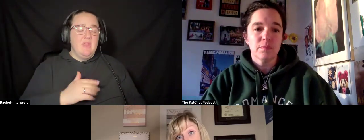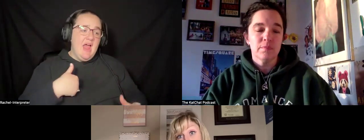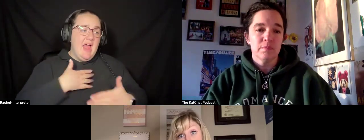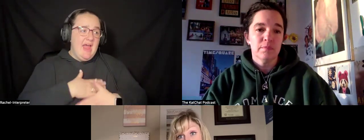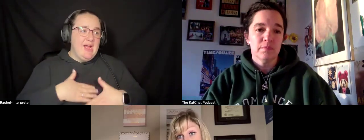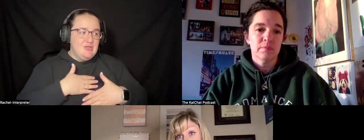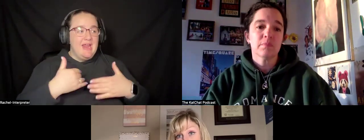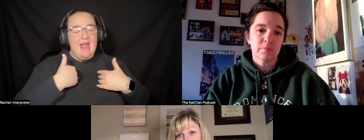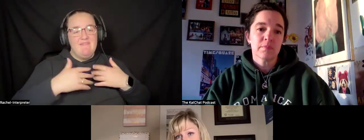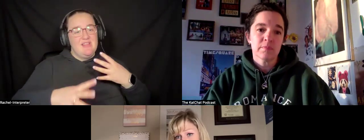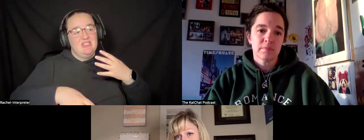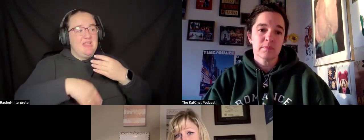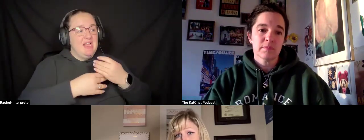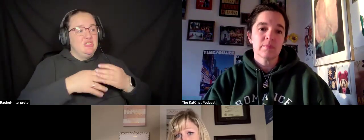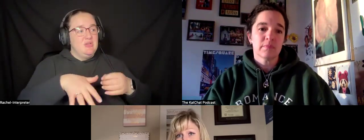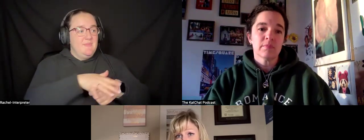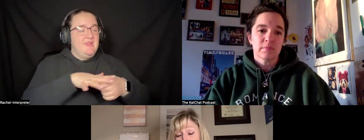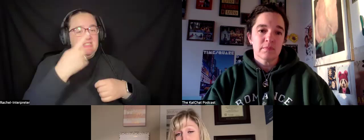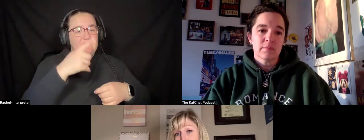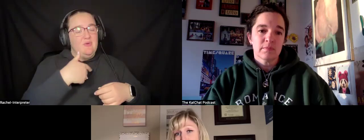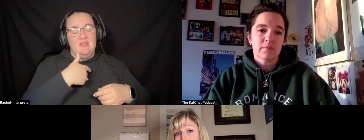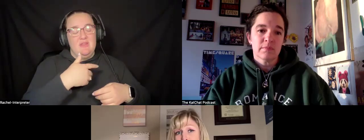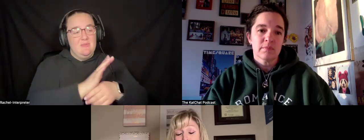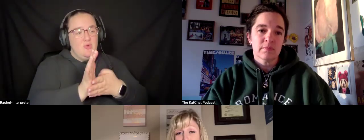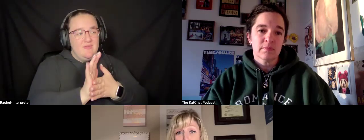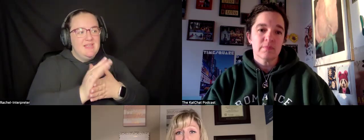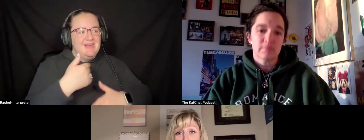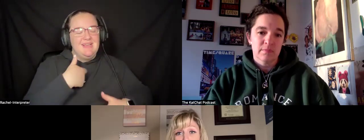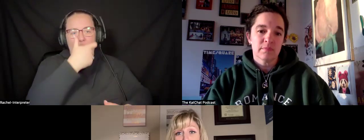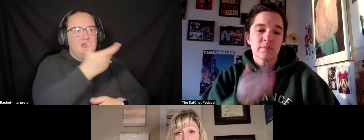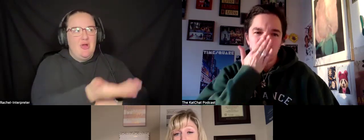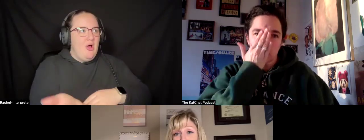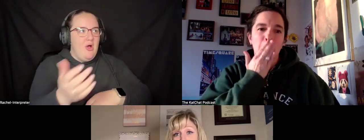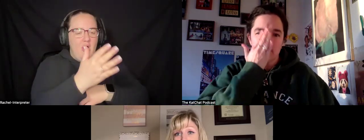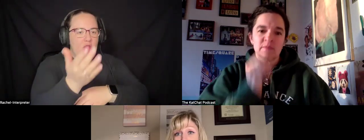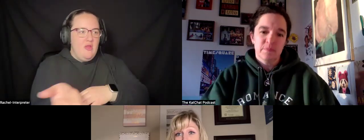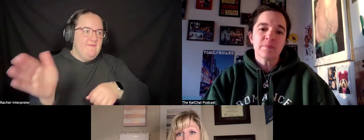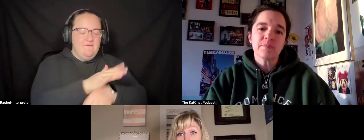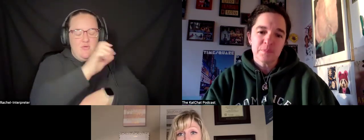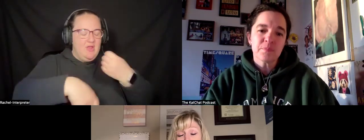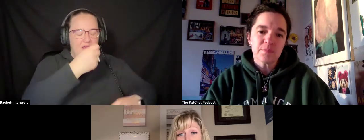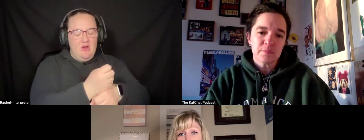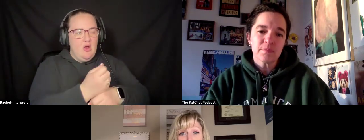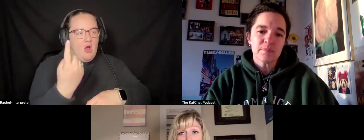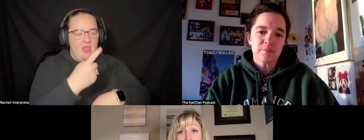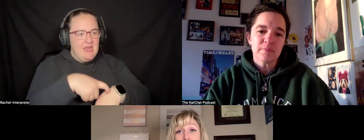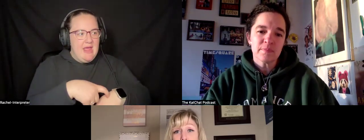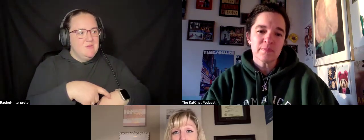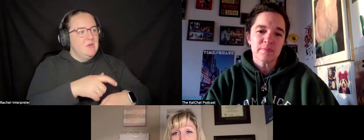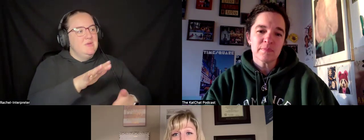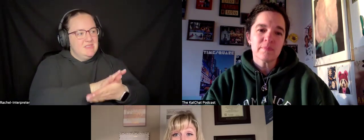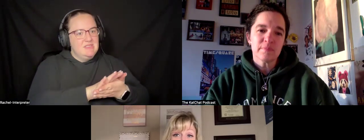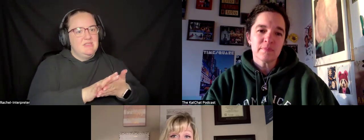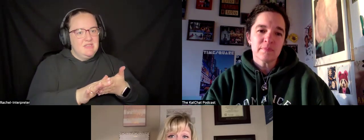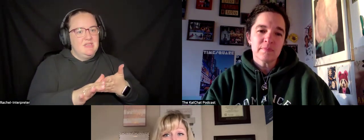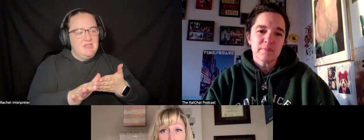extra library of the movies because, like I said, I watch them all year round, and so it was nice to have them at my fingertips and not have to keep filling